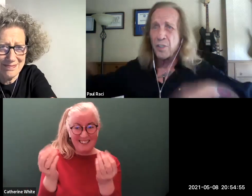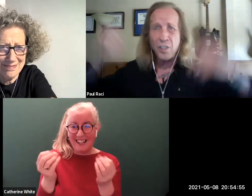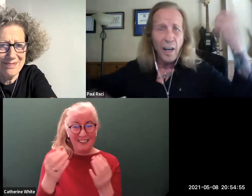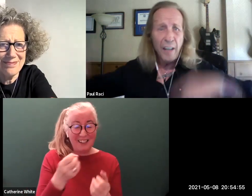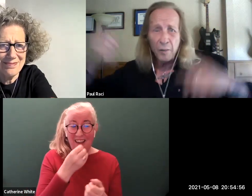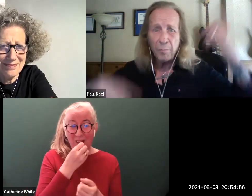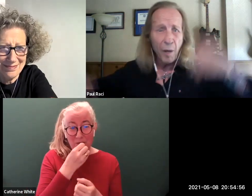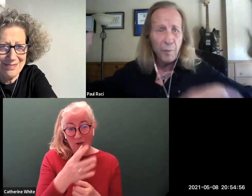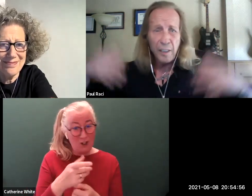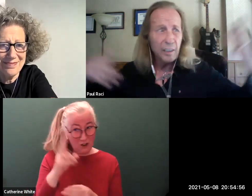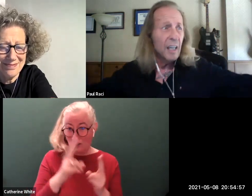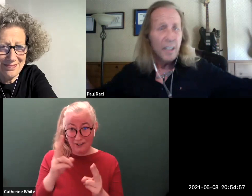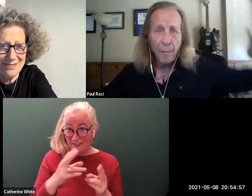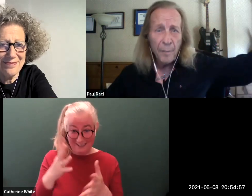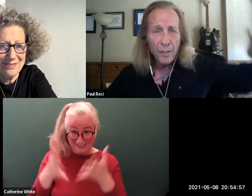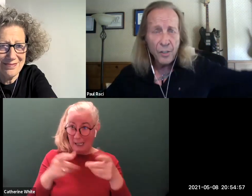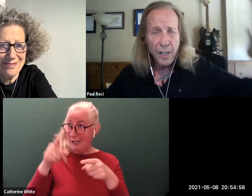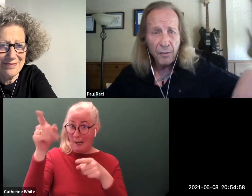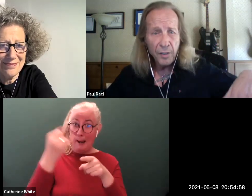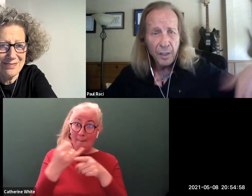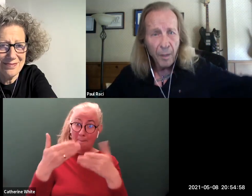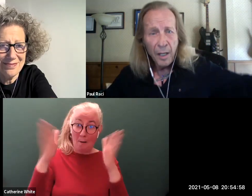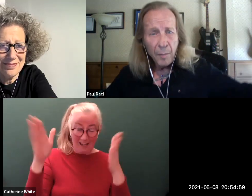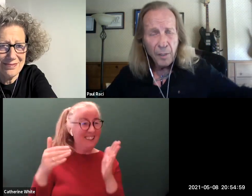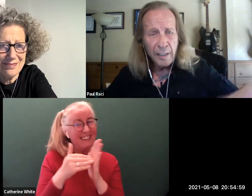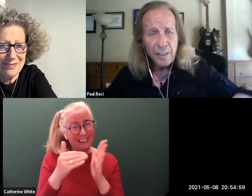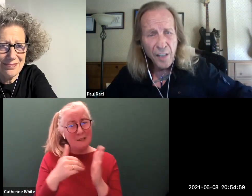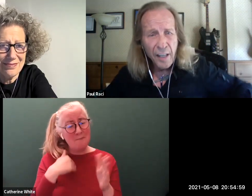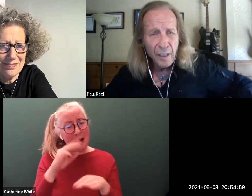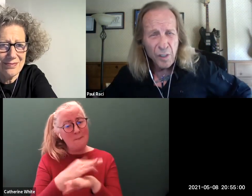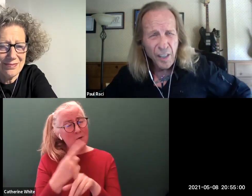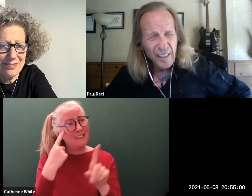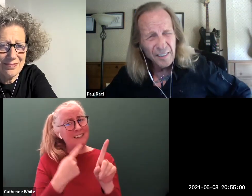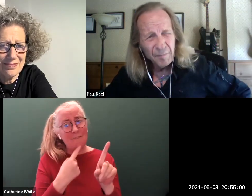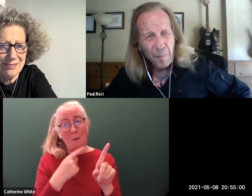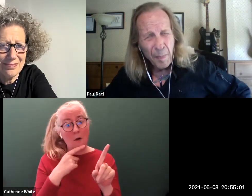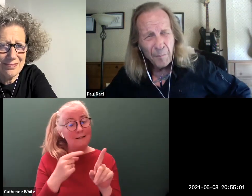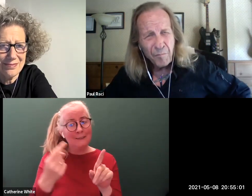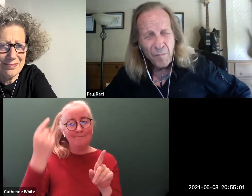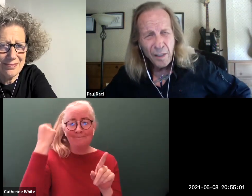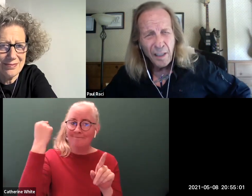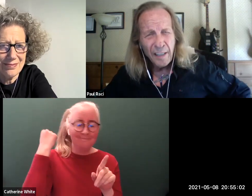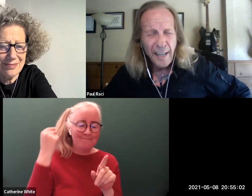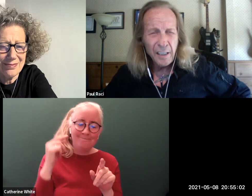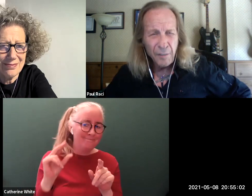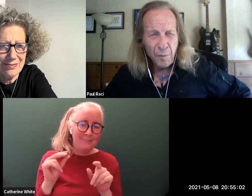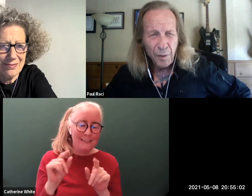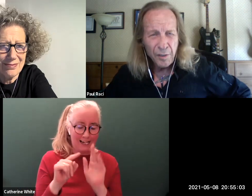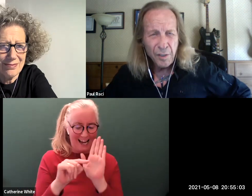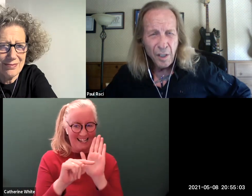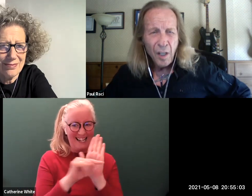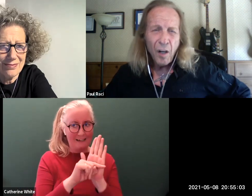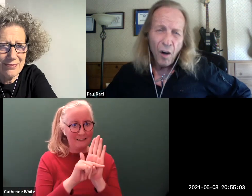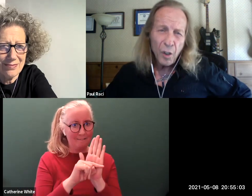all just sign out in public. And yeah, my parents are deaf. But instead it was a negative